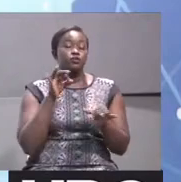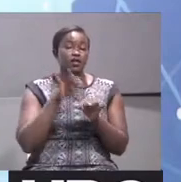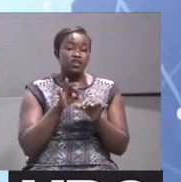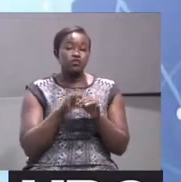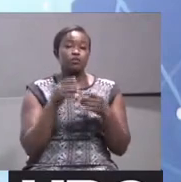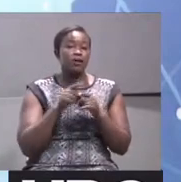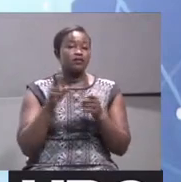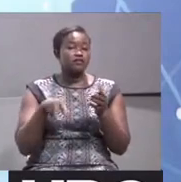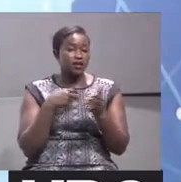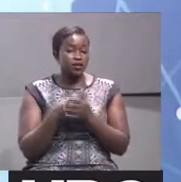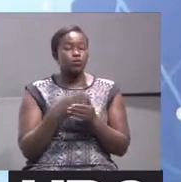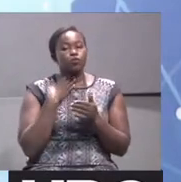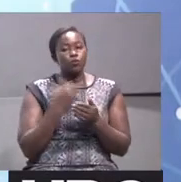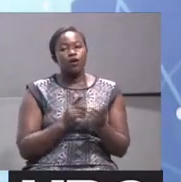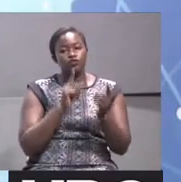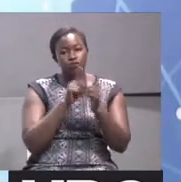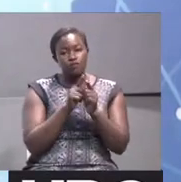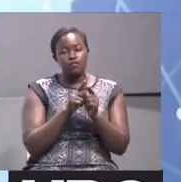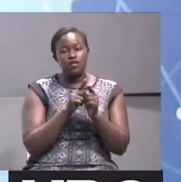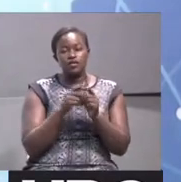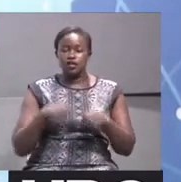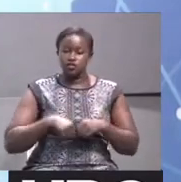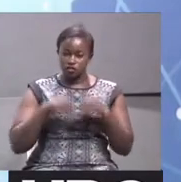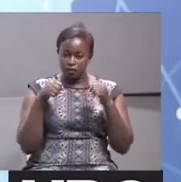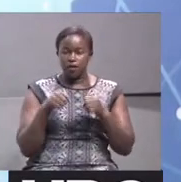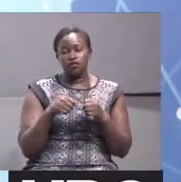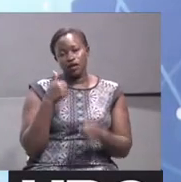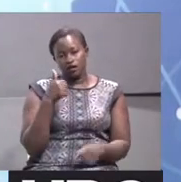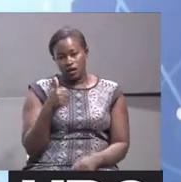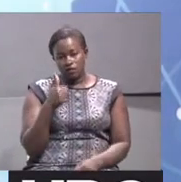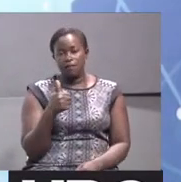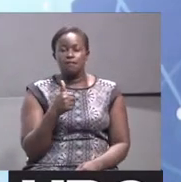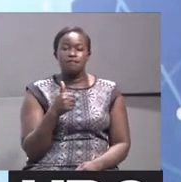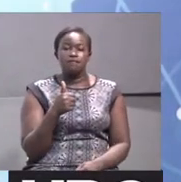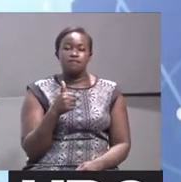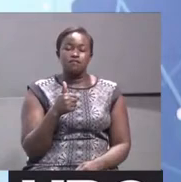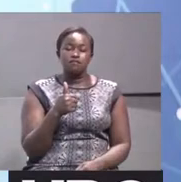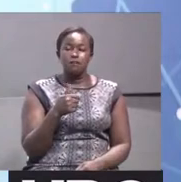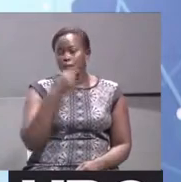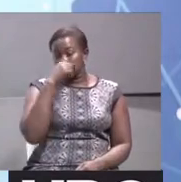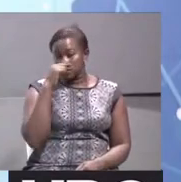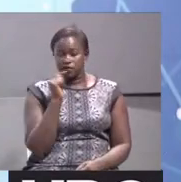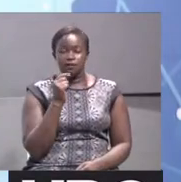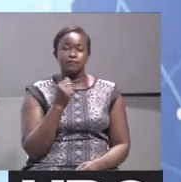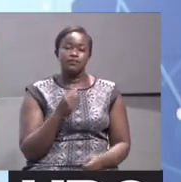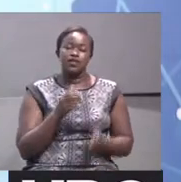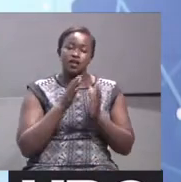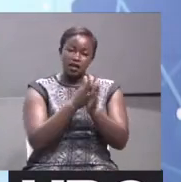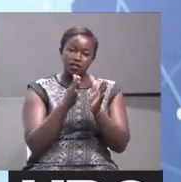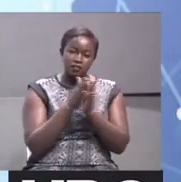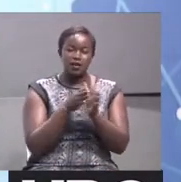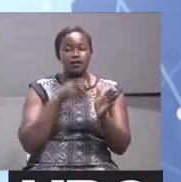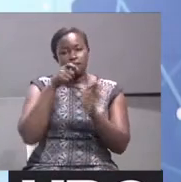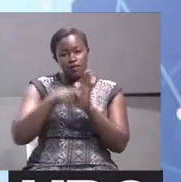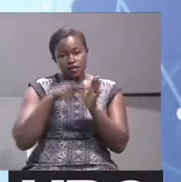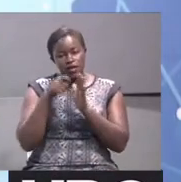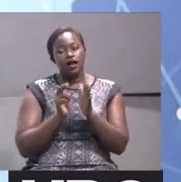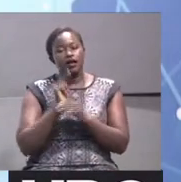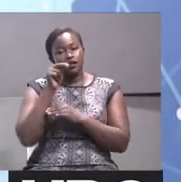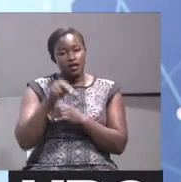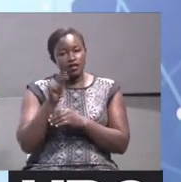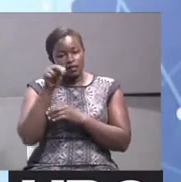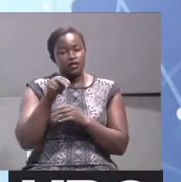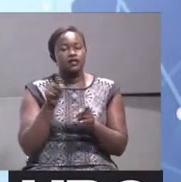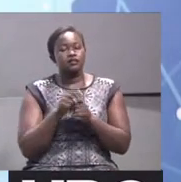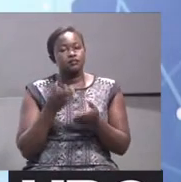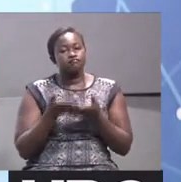defeated want to meet the party chairman, Yoweri Kaguta Museveni. They told the media in Nansana and